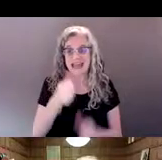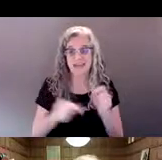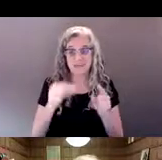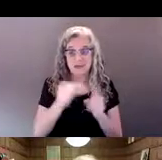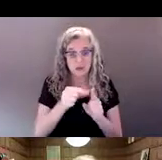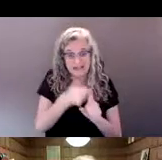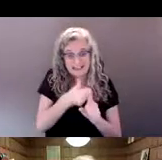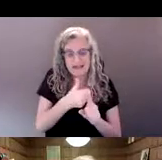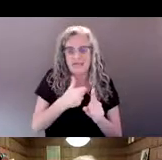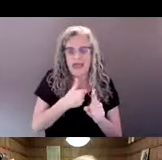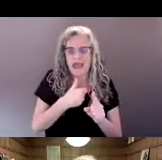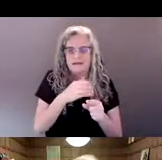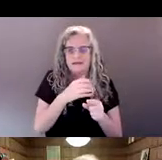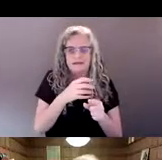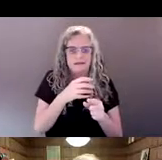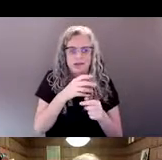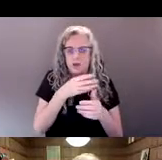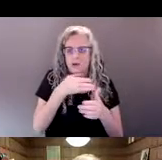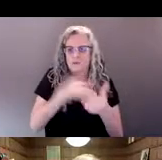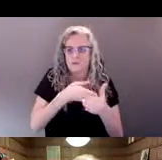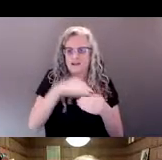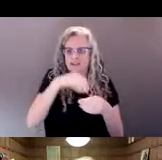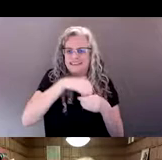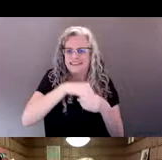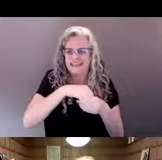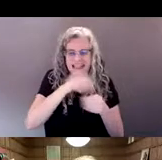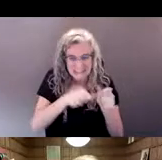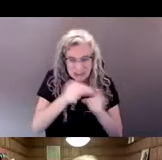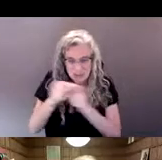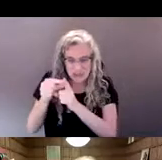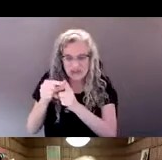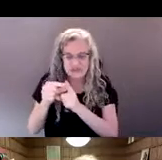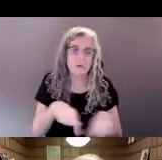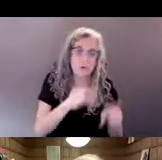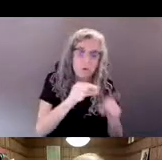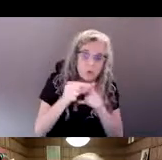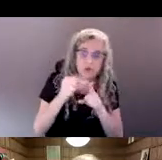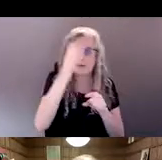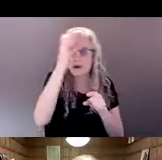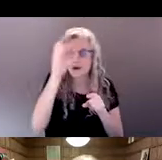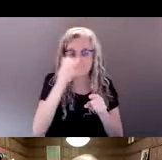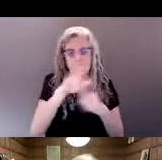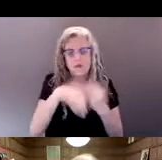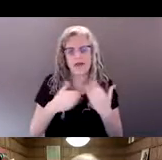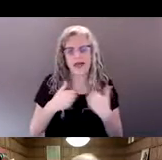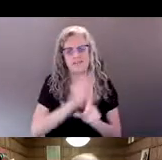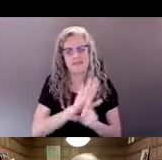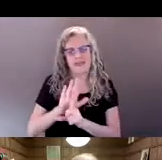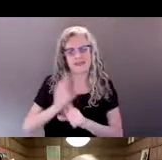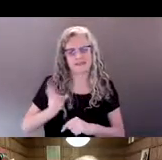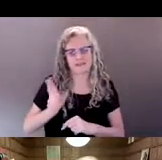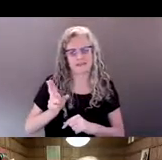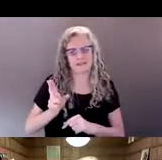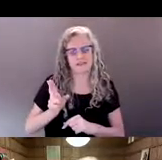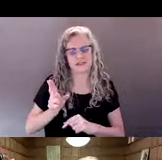prejudice. And these concepts themselves, words, concepts, they have a history, which we need to be aware of